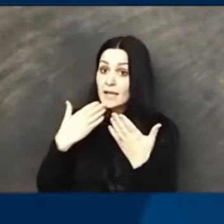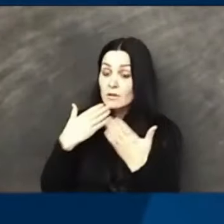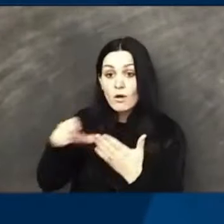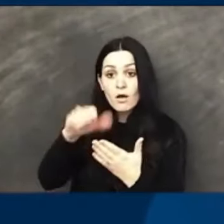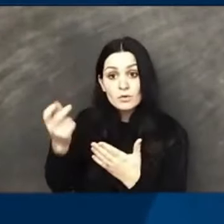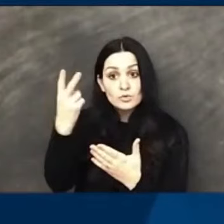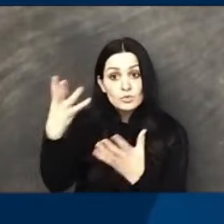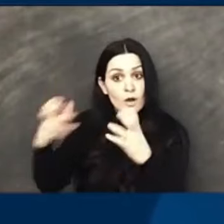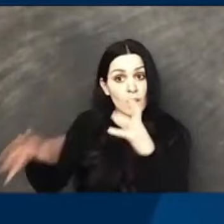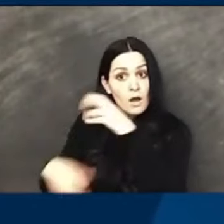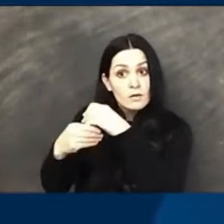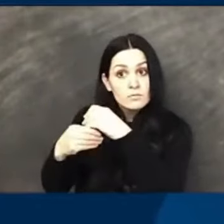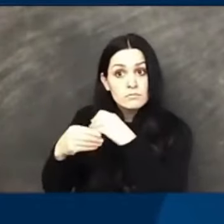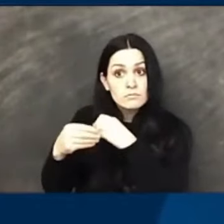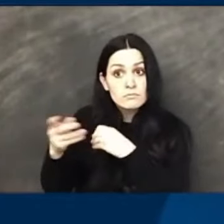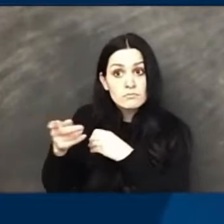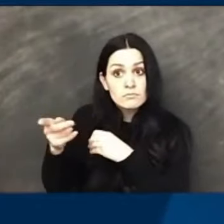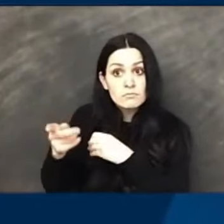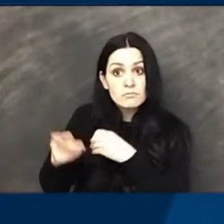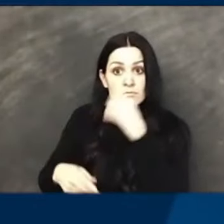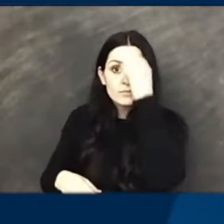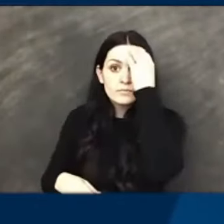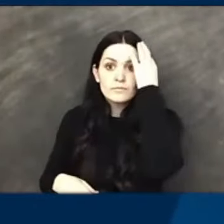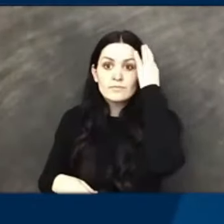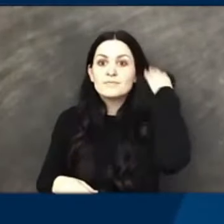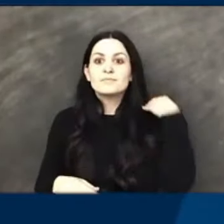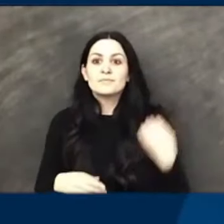add anything to this?